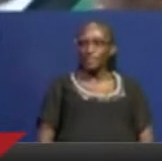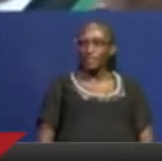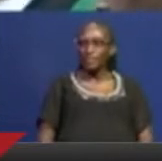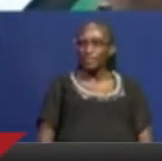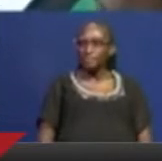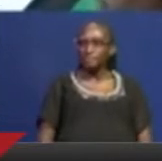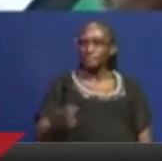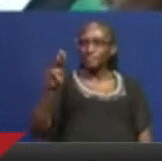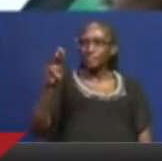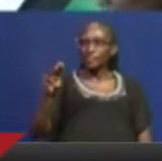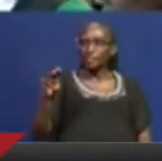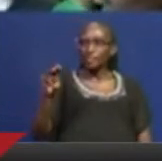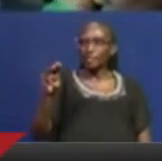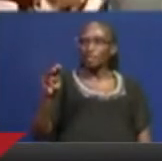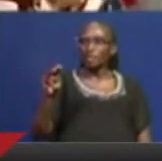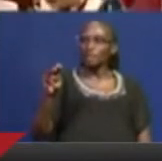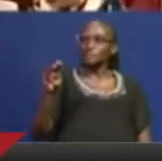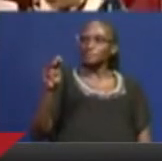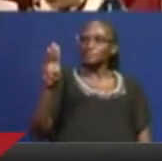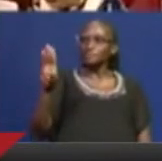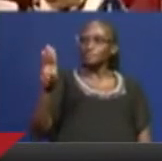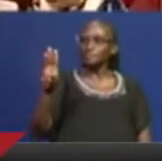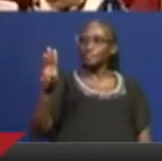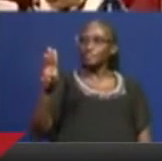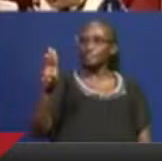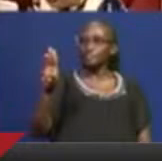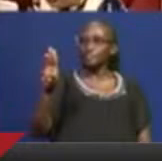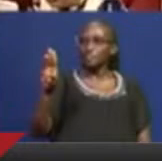Emuhaya Omboko Milemba.